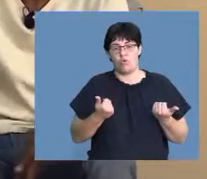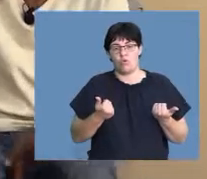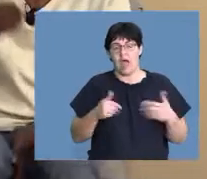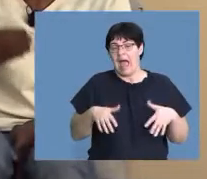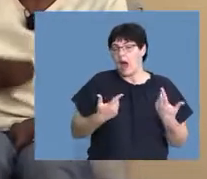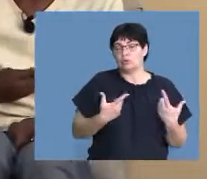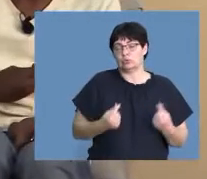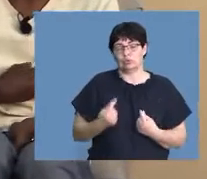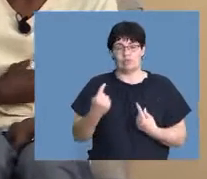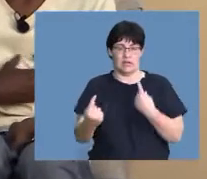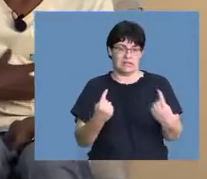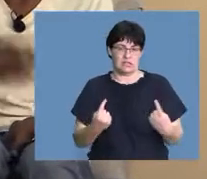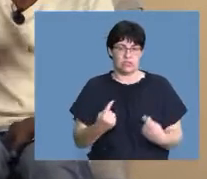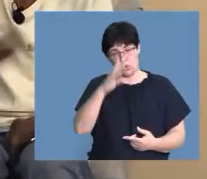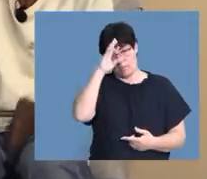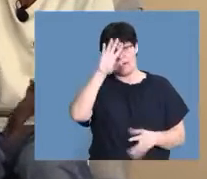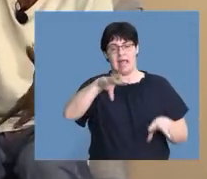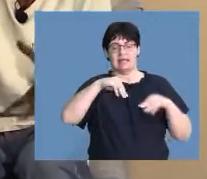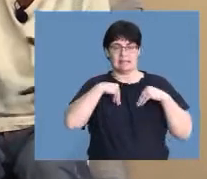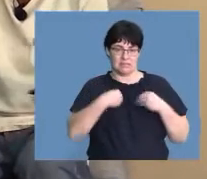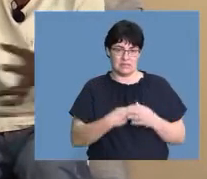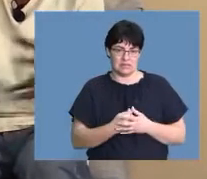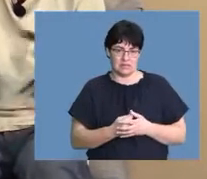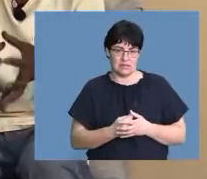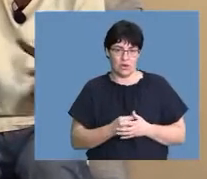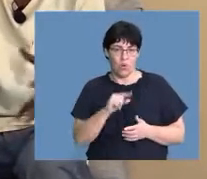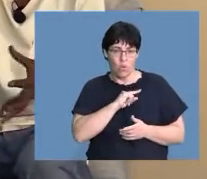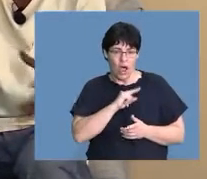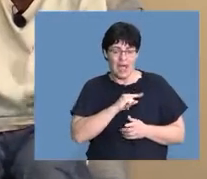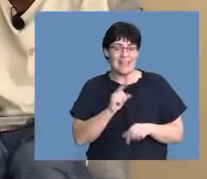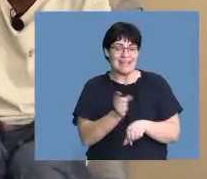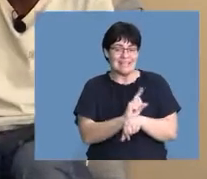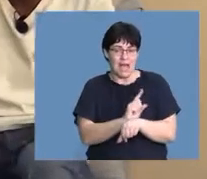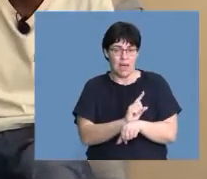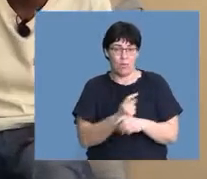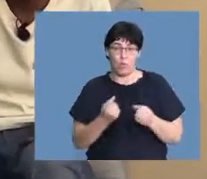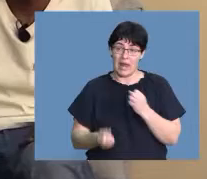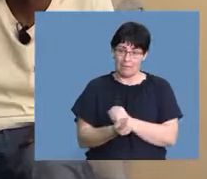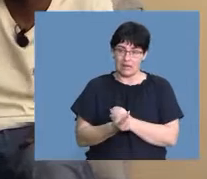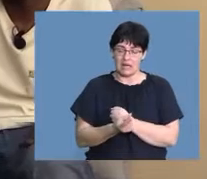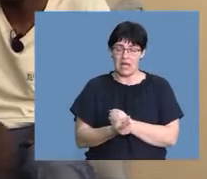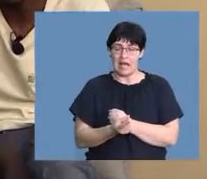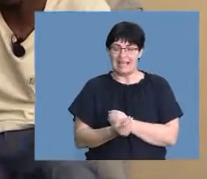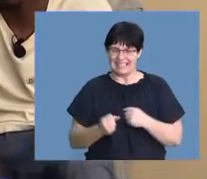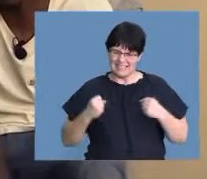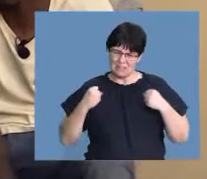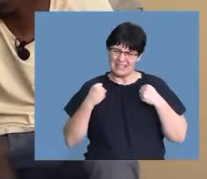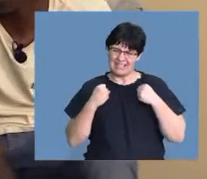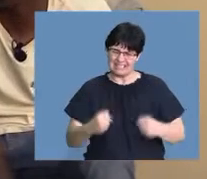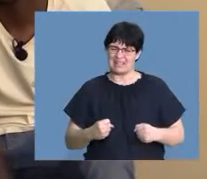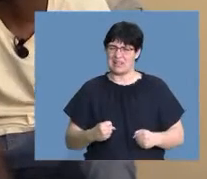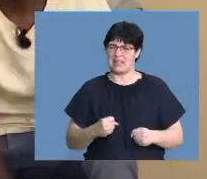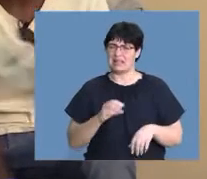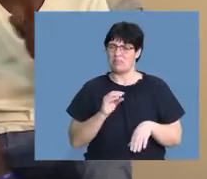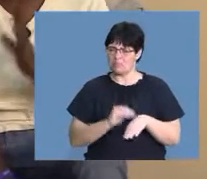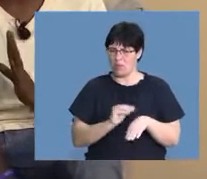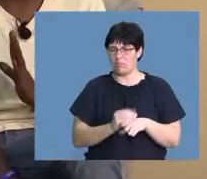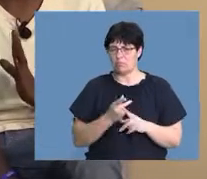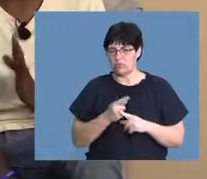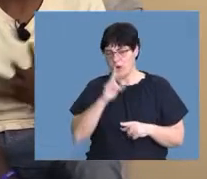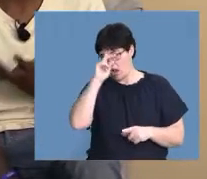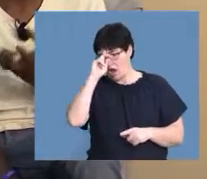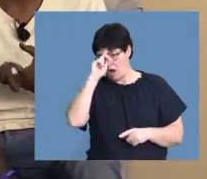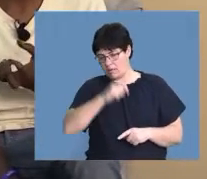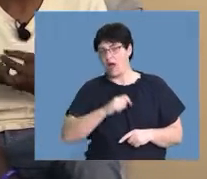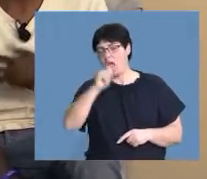for you to acknowledge and go in that space of a moment when that is happening. So it's quite interesting when you